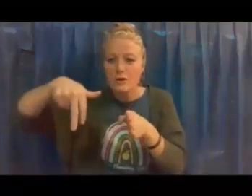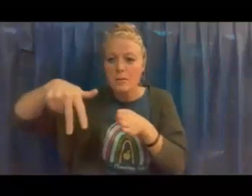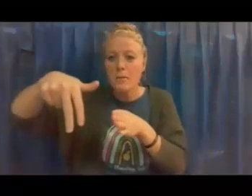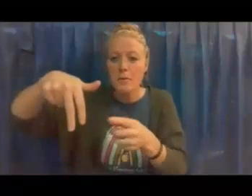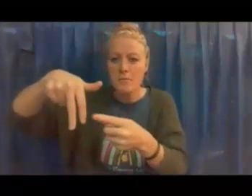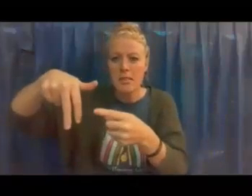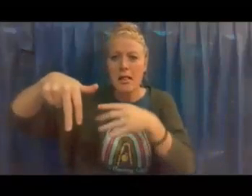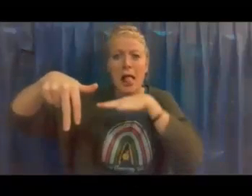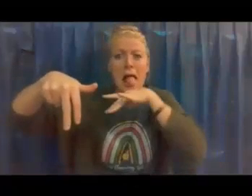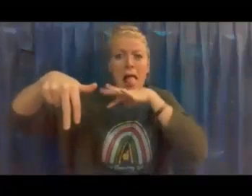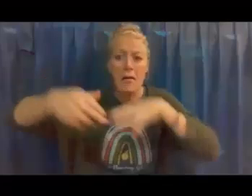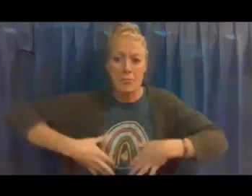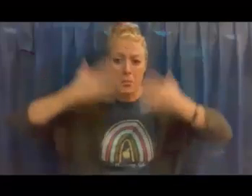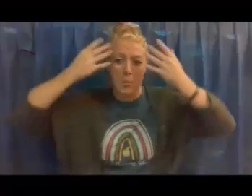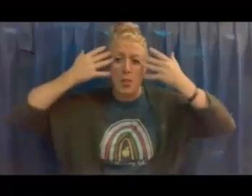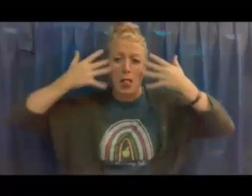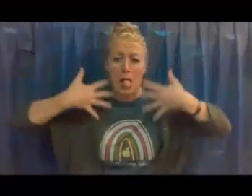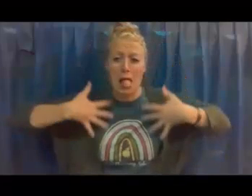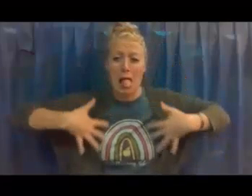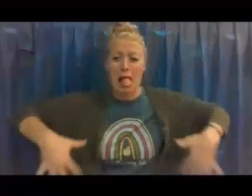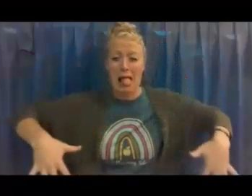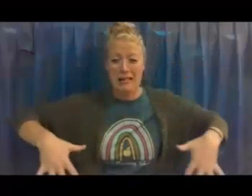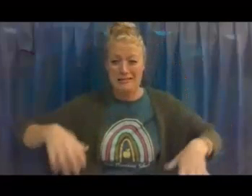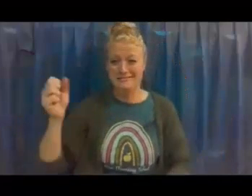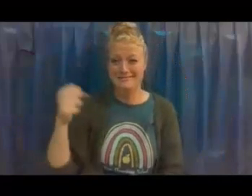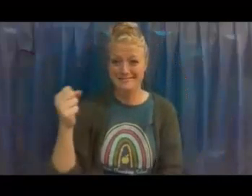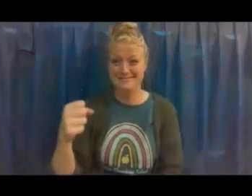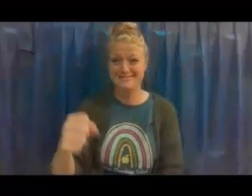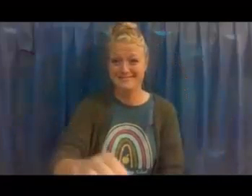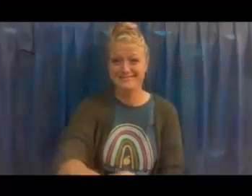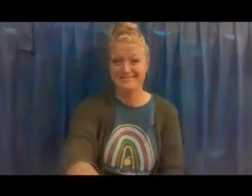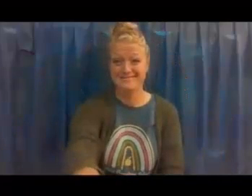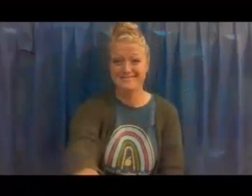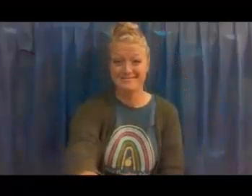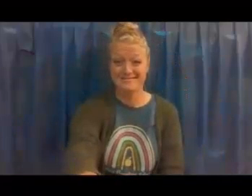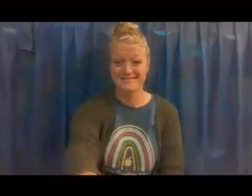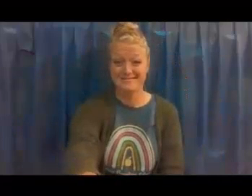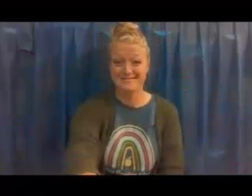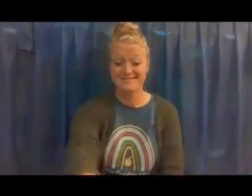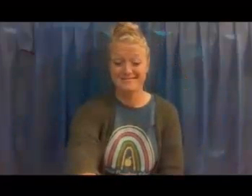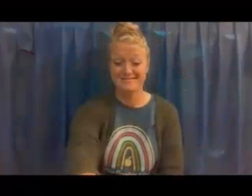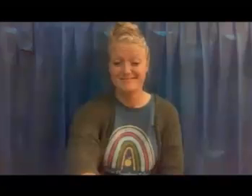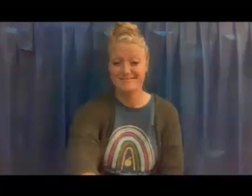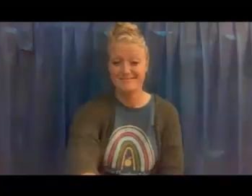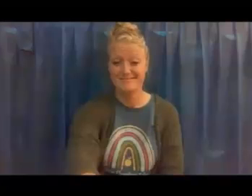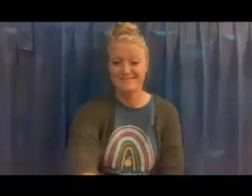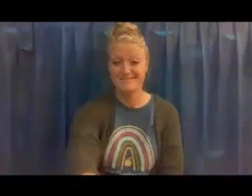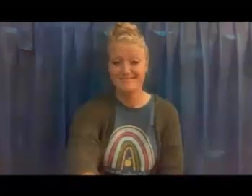He spins around, vroom, vroom, and then the driver hops off and is completely covered in